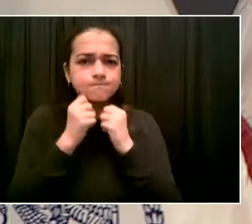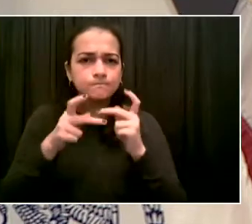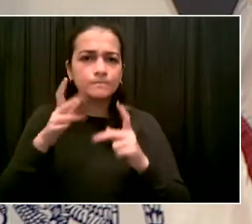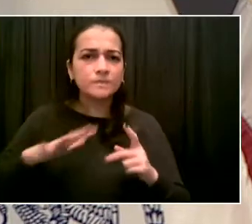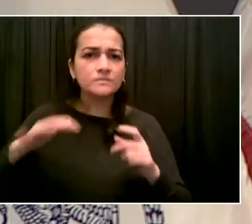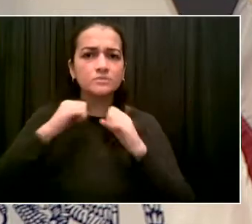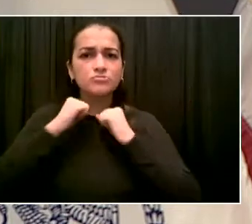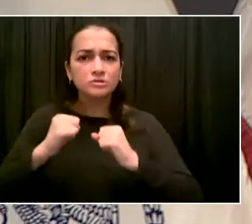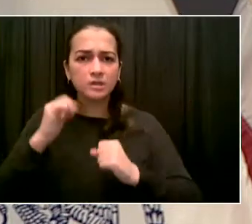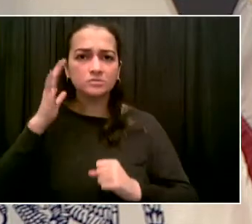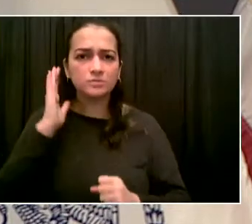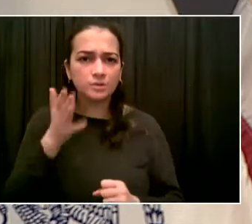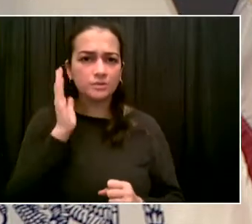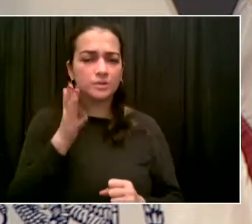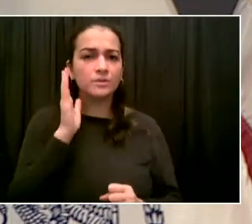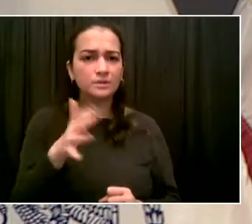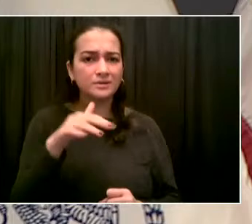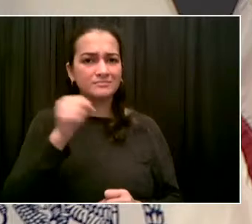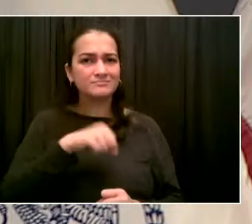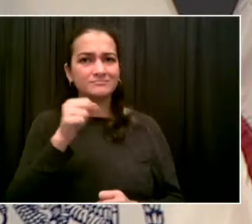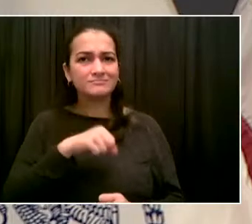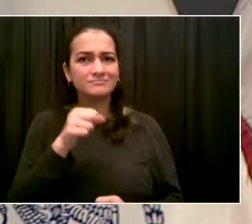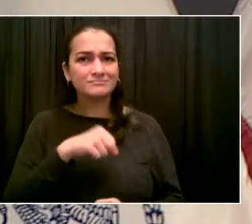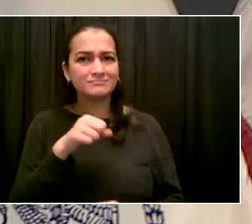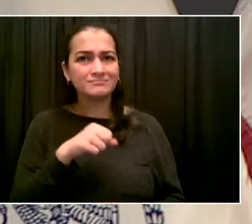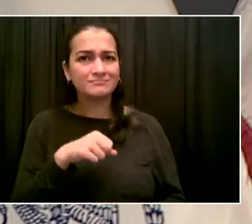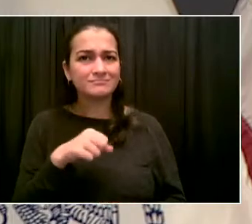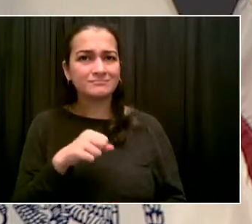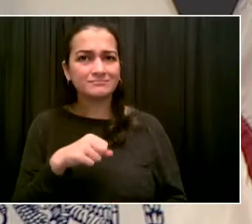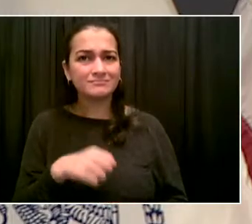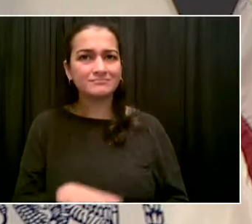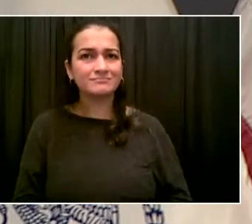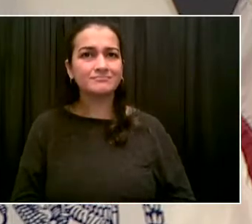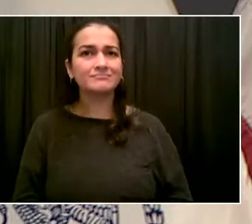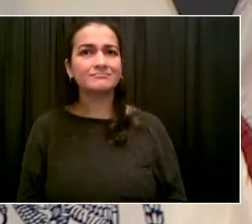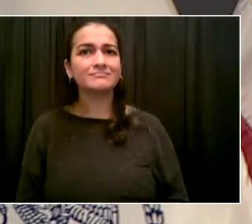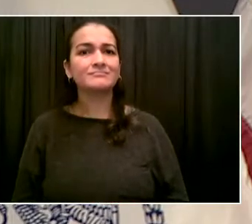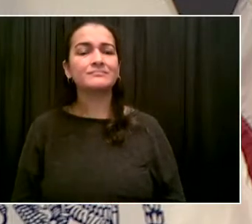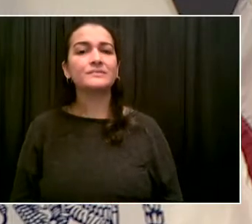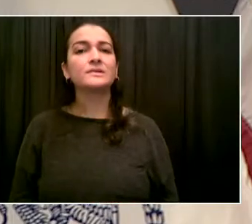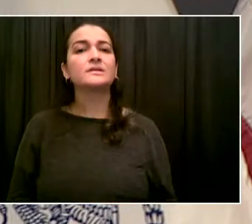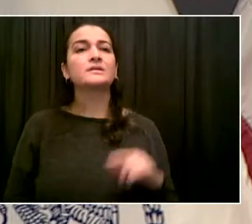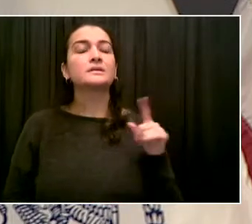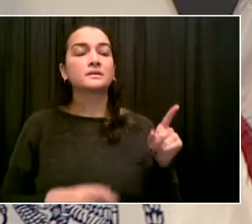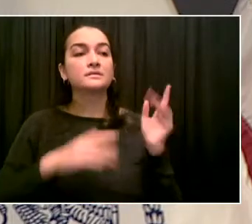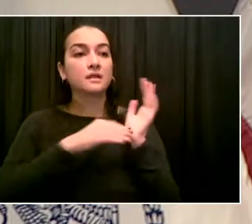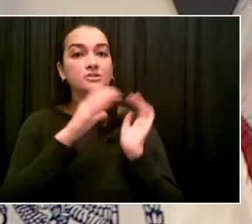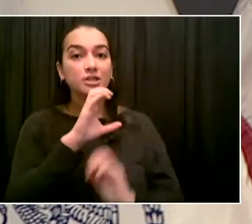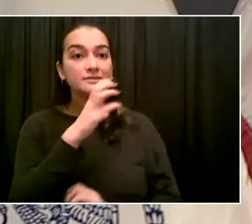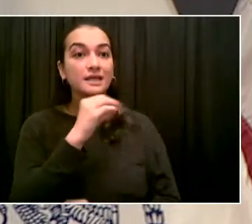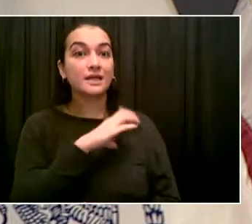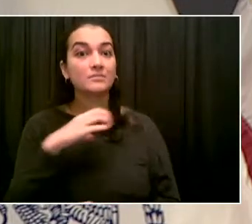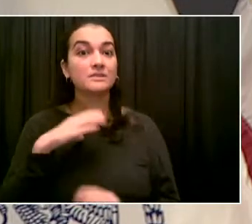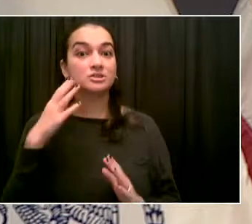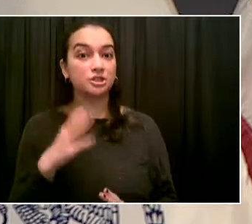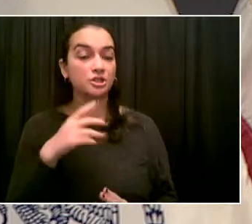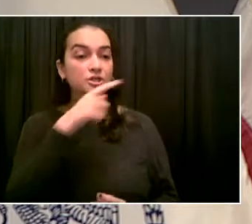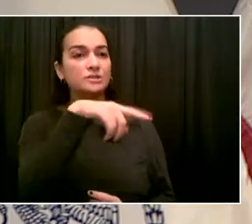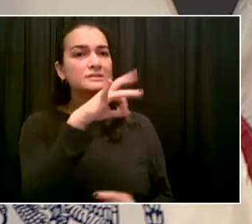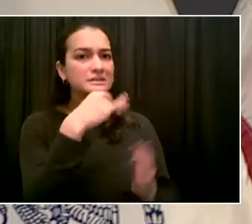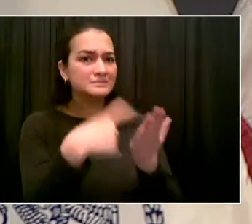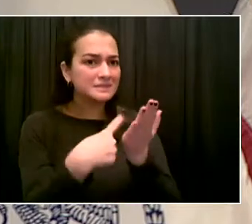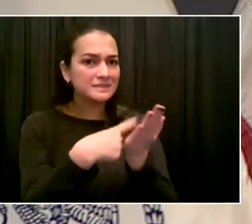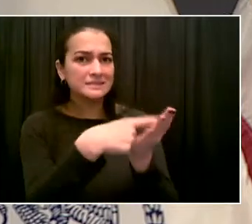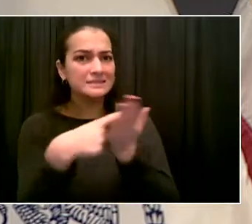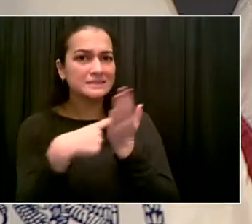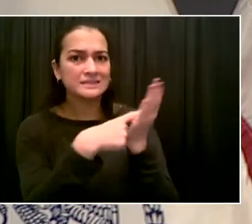in Dr. Choksi's response, that we care deeply about this, and we want to make sure the message gets out to people how to approach life